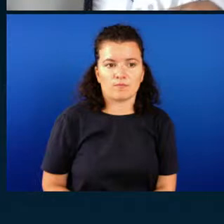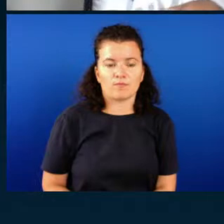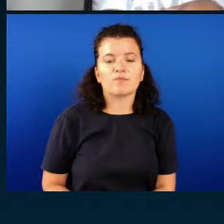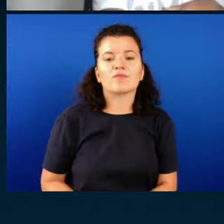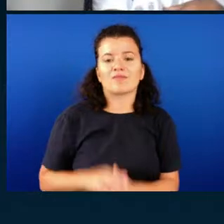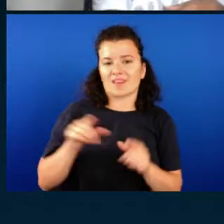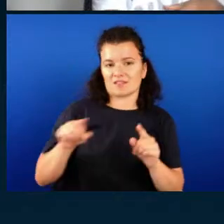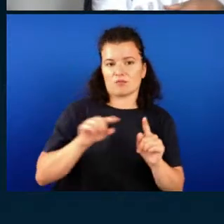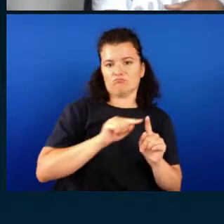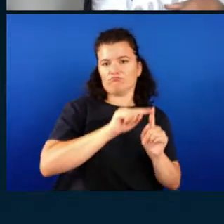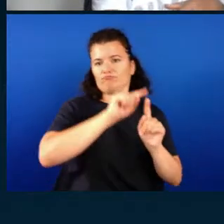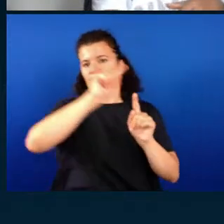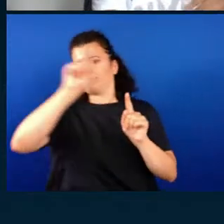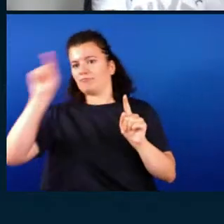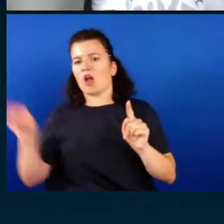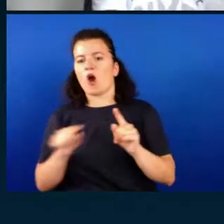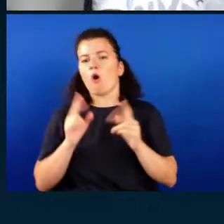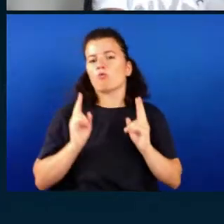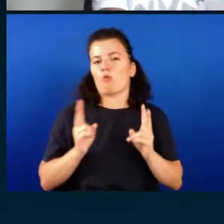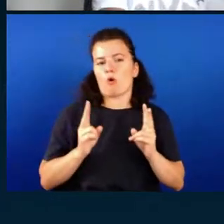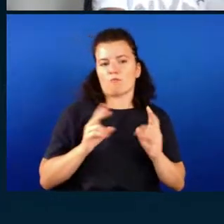development, where